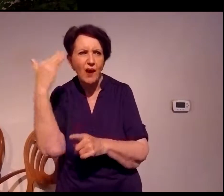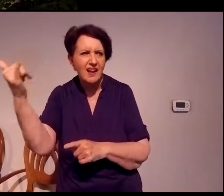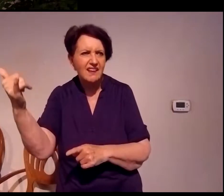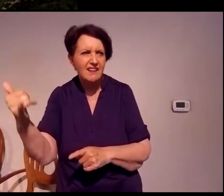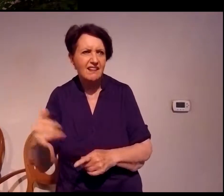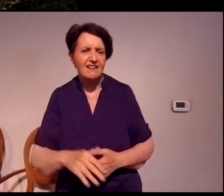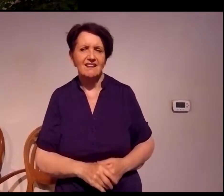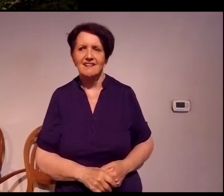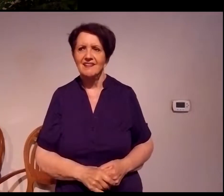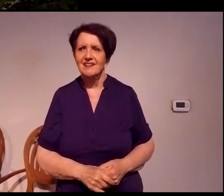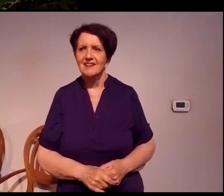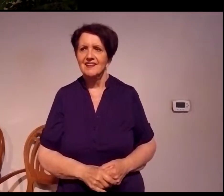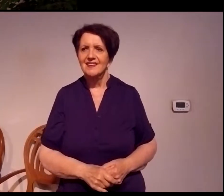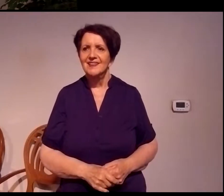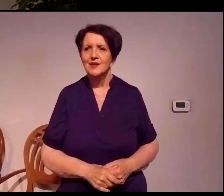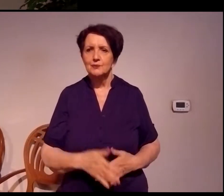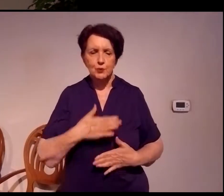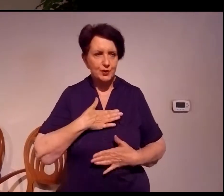Okay, we'll breathe that one in.